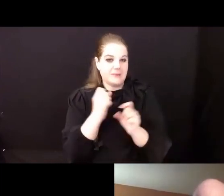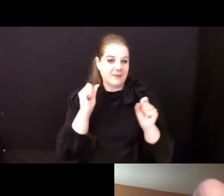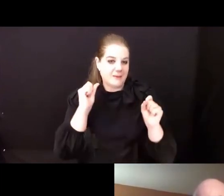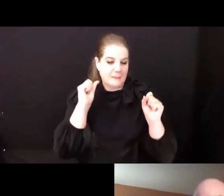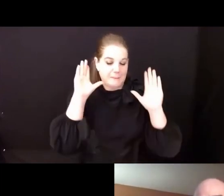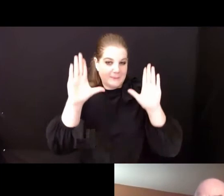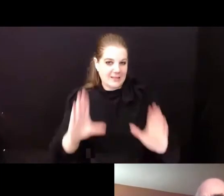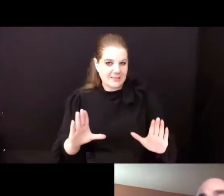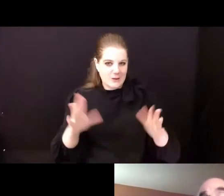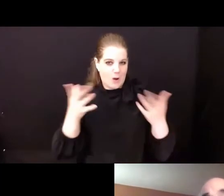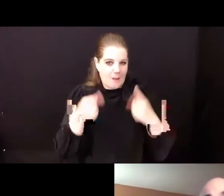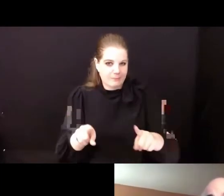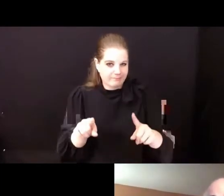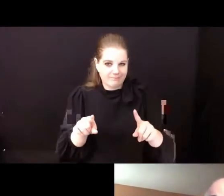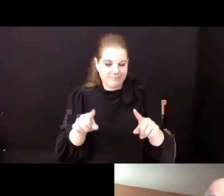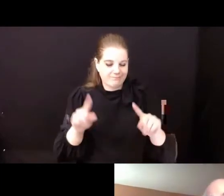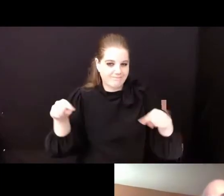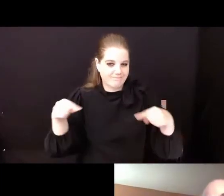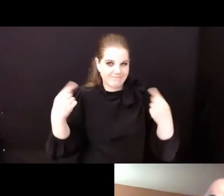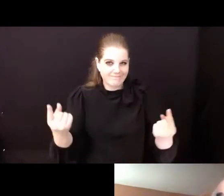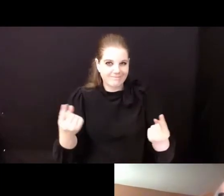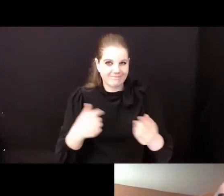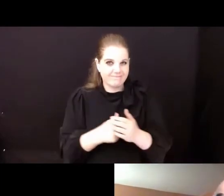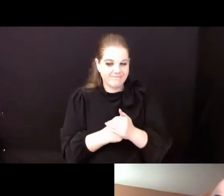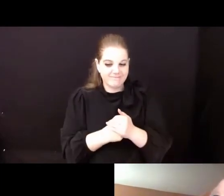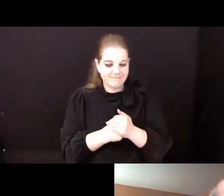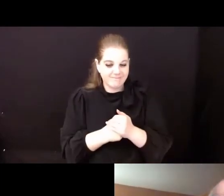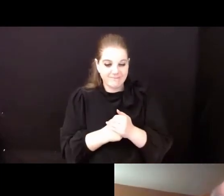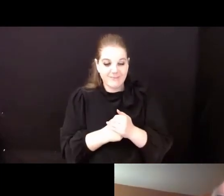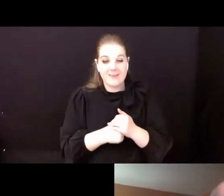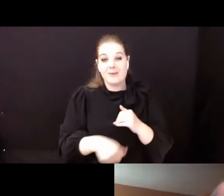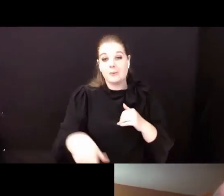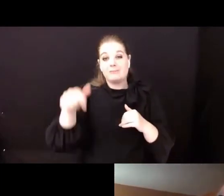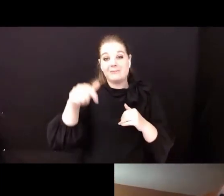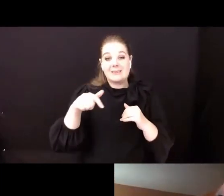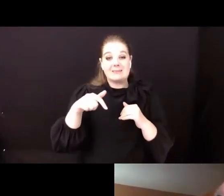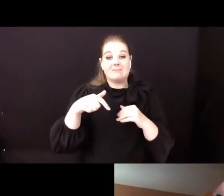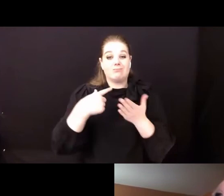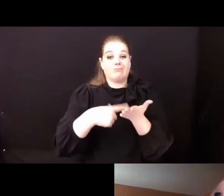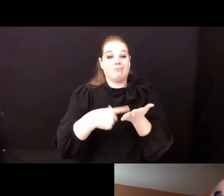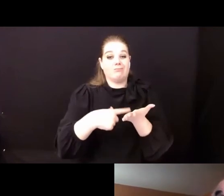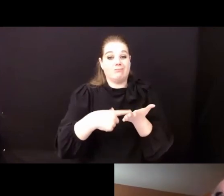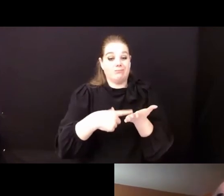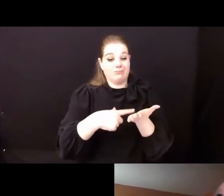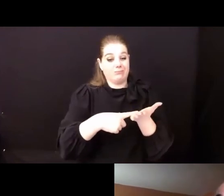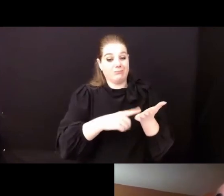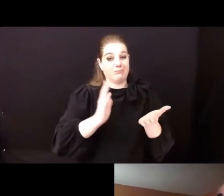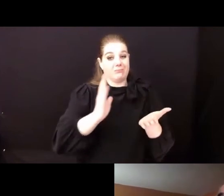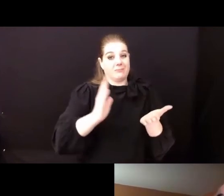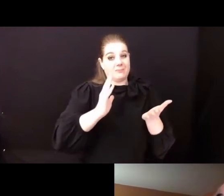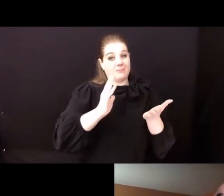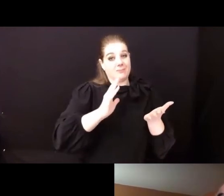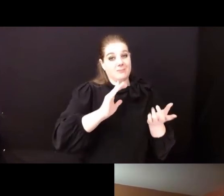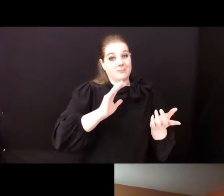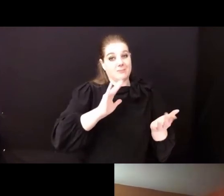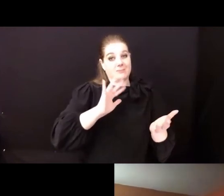has happened from a conversation actually going back to, and I thought about